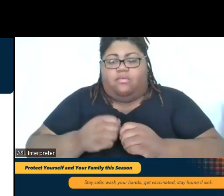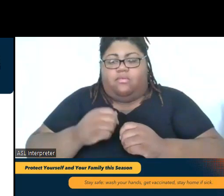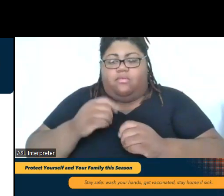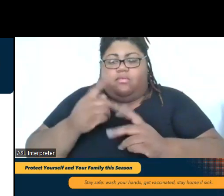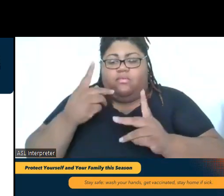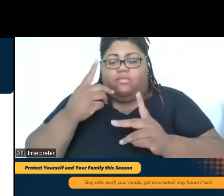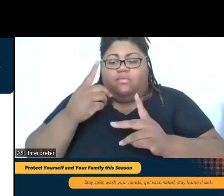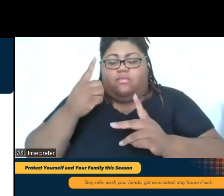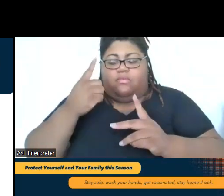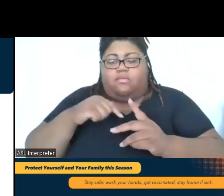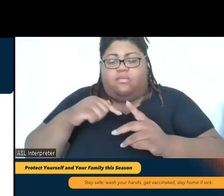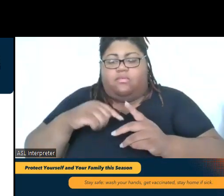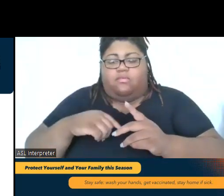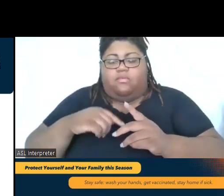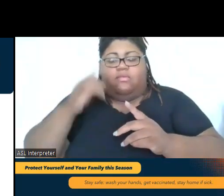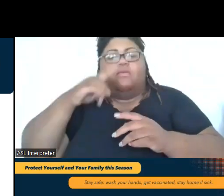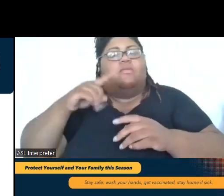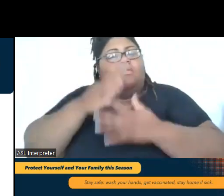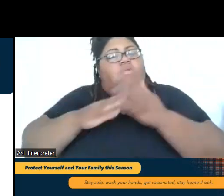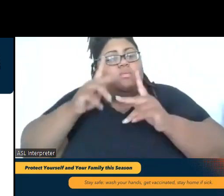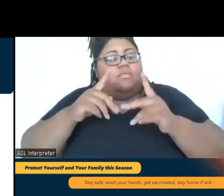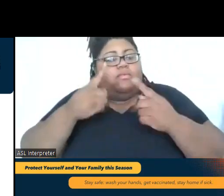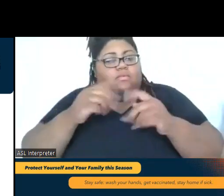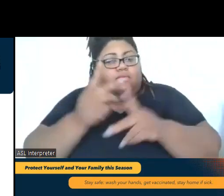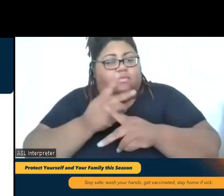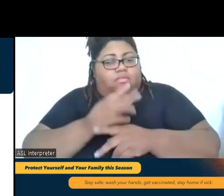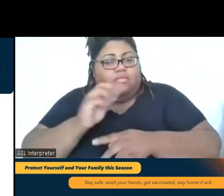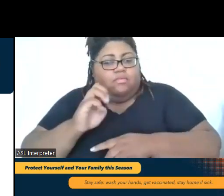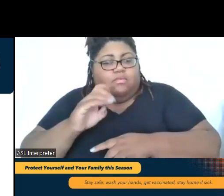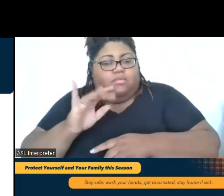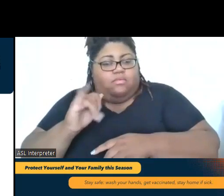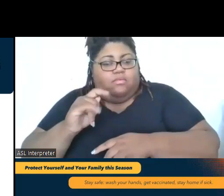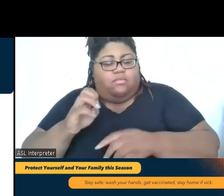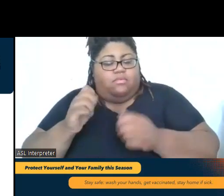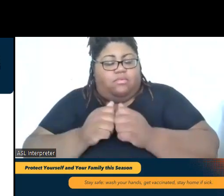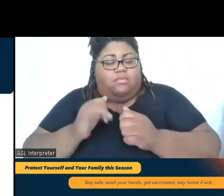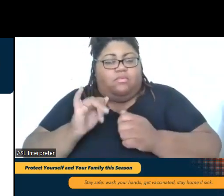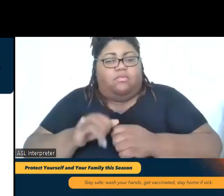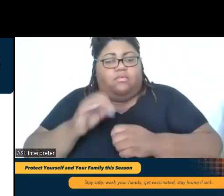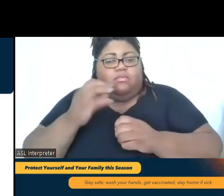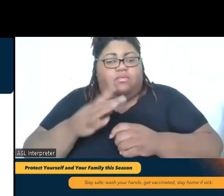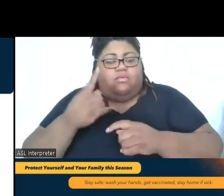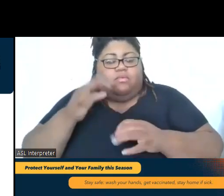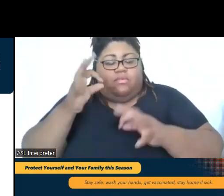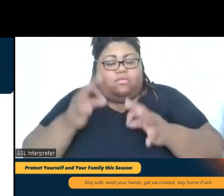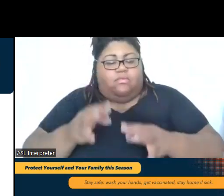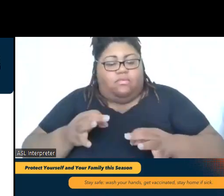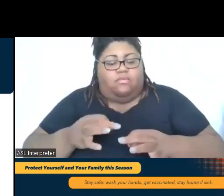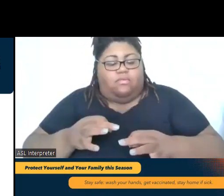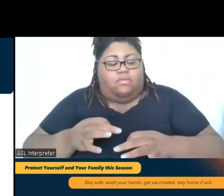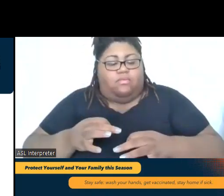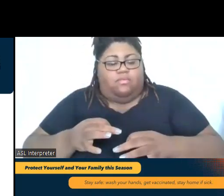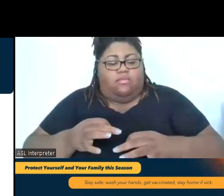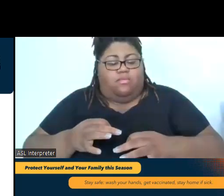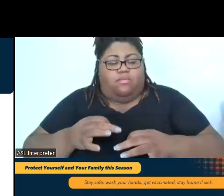we would advocate that folks find ways to mitigate risk, and then decisions are individual. Maybe folks would find some